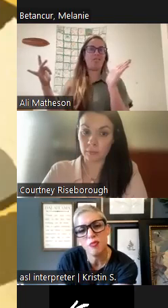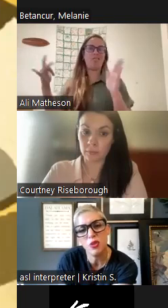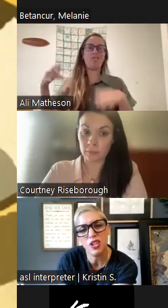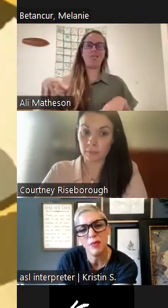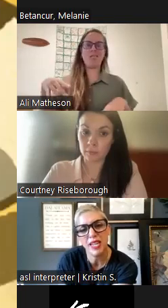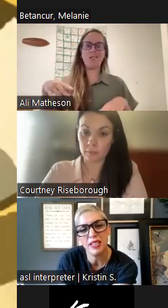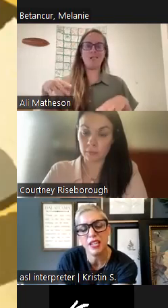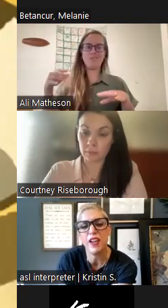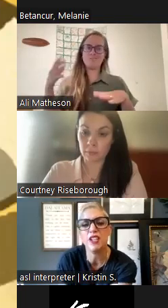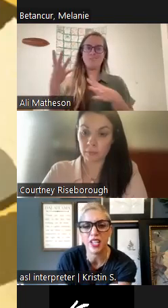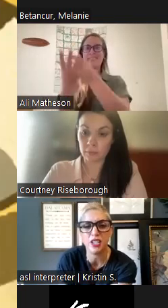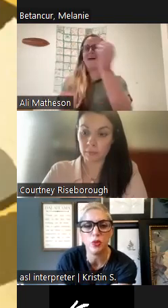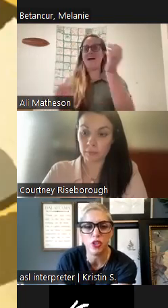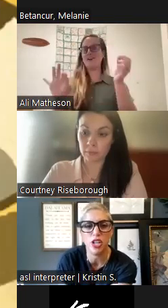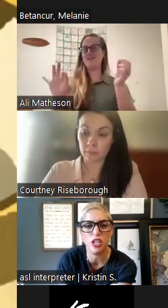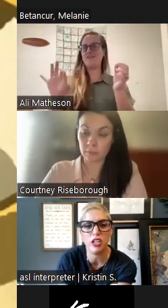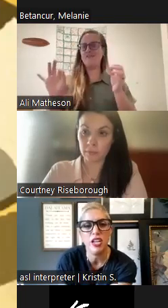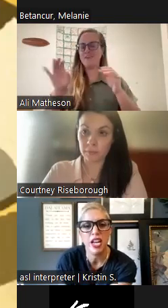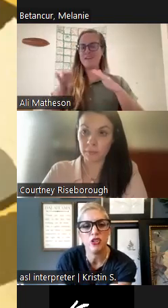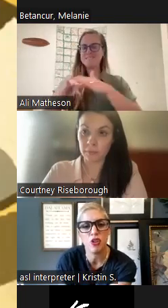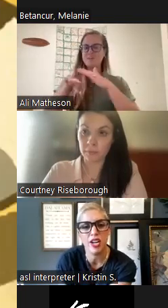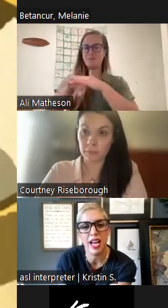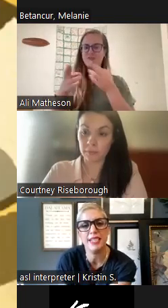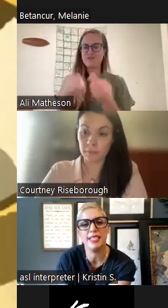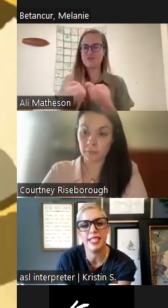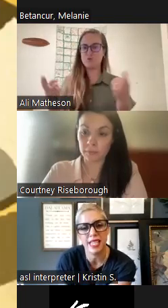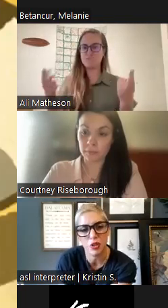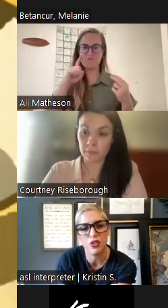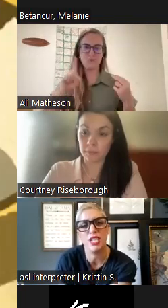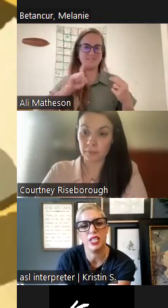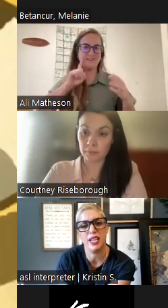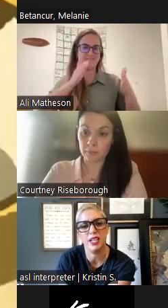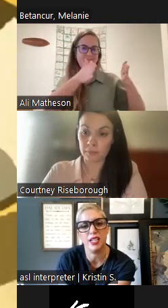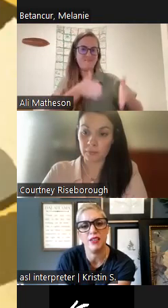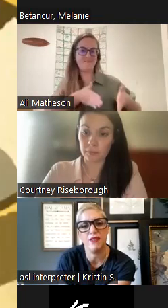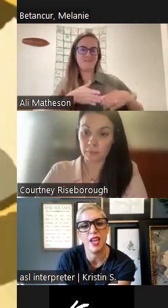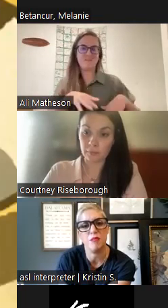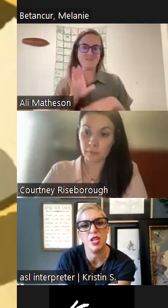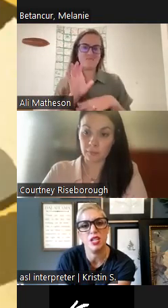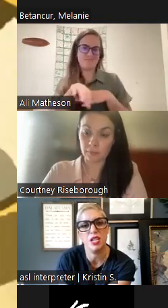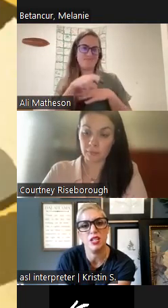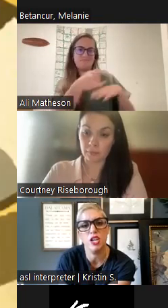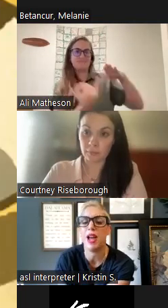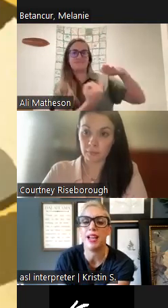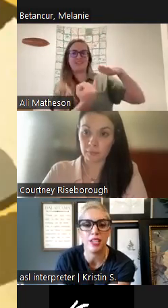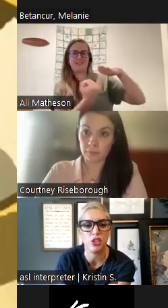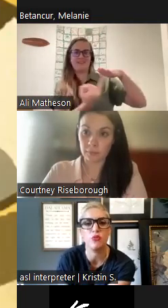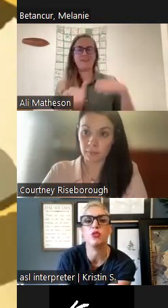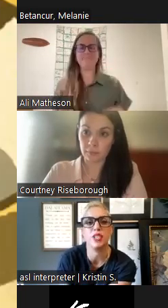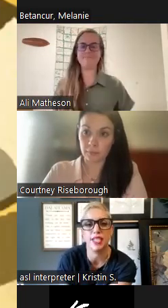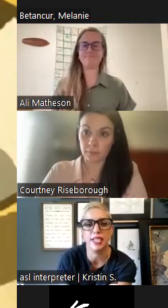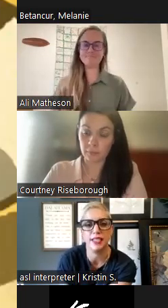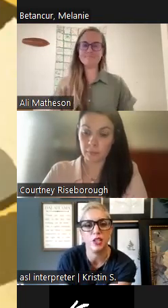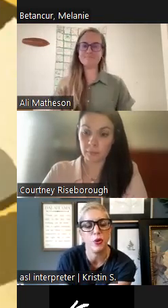And then the abuser might take advantage of that situation and try to isolate that person and give them no access